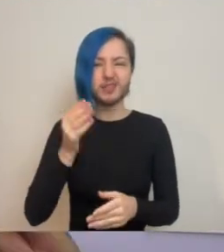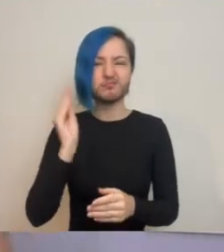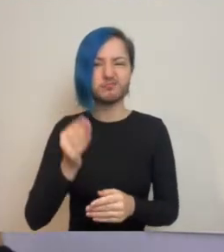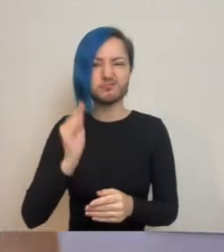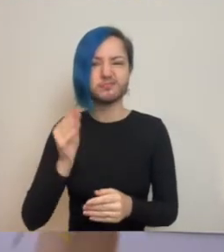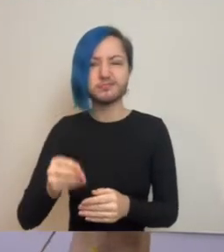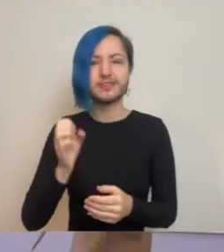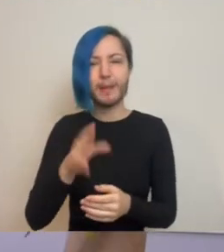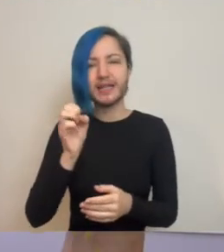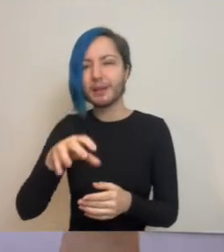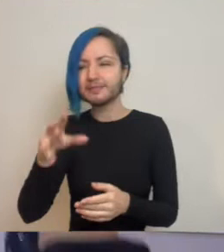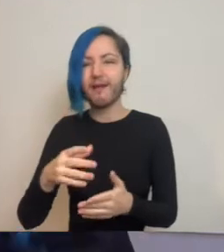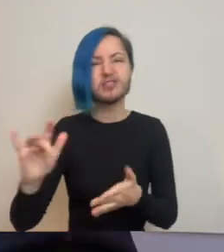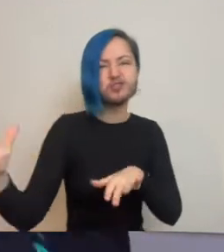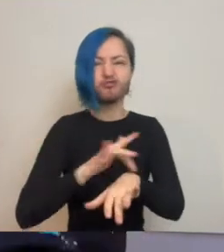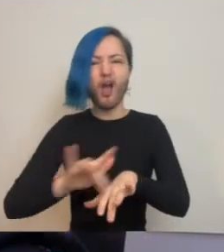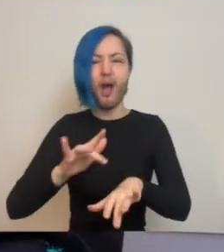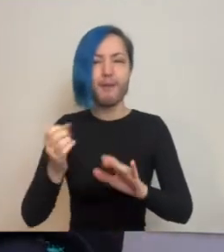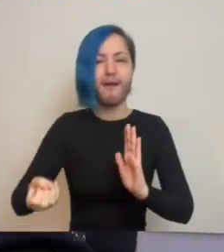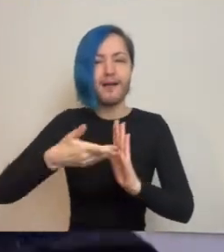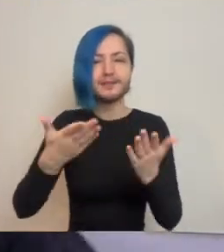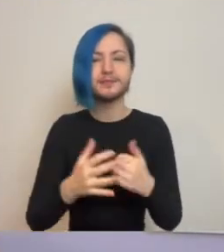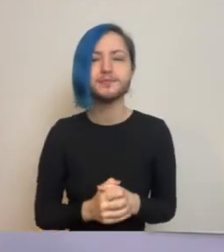then you get these really nice dramatic movements.